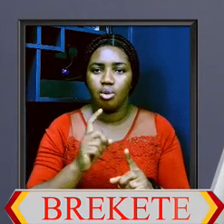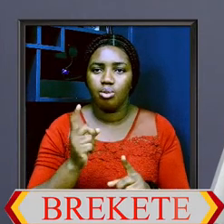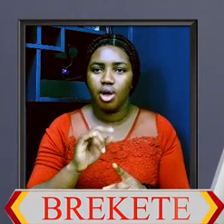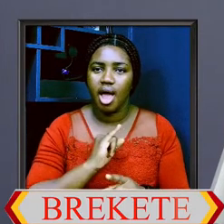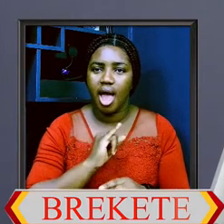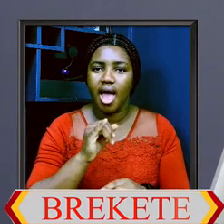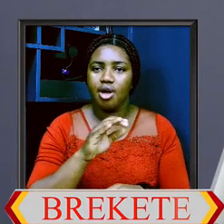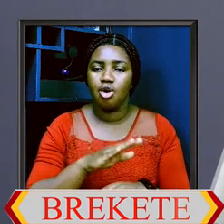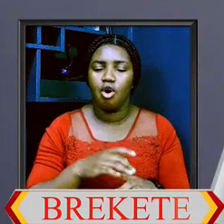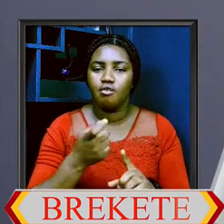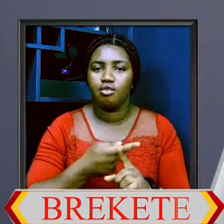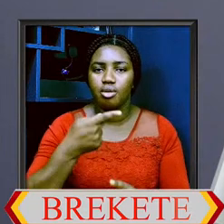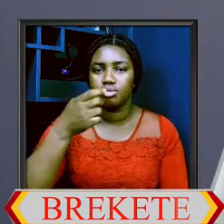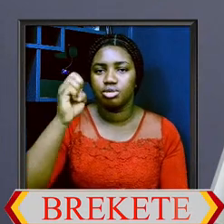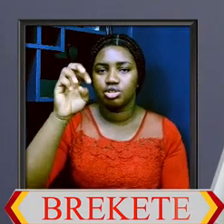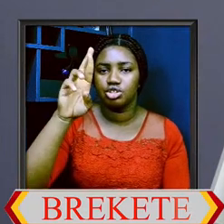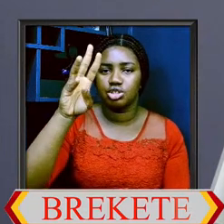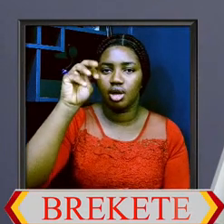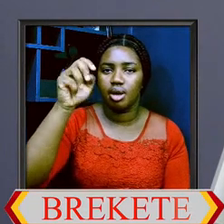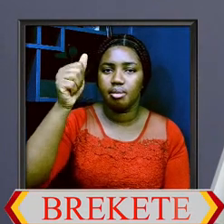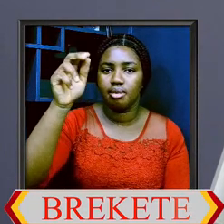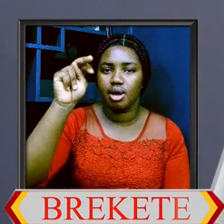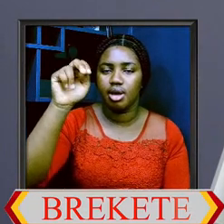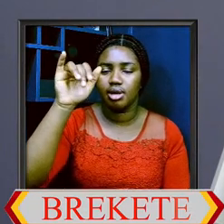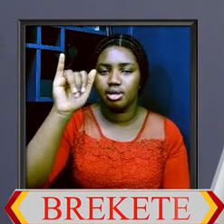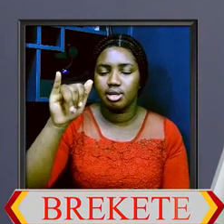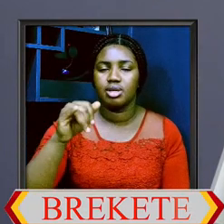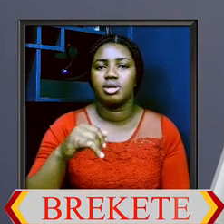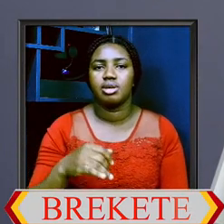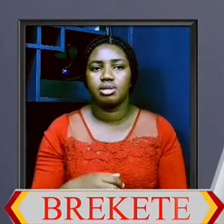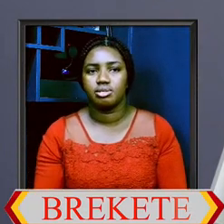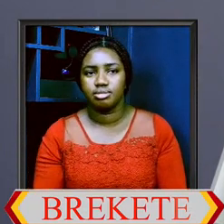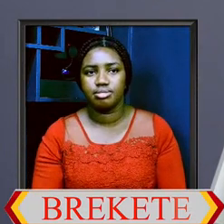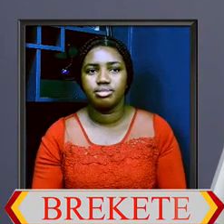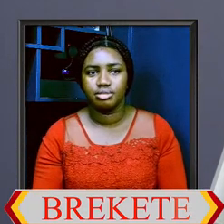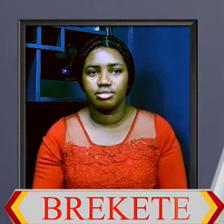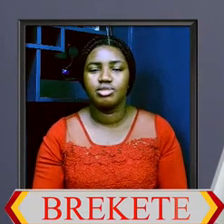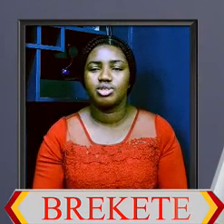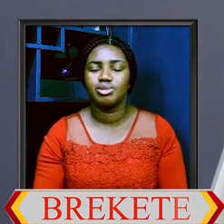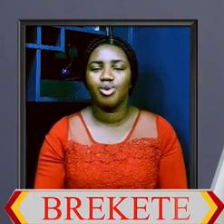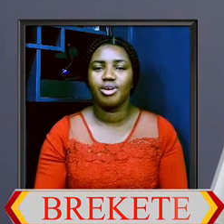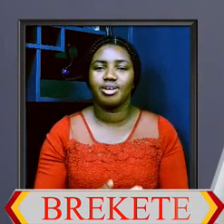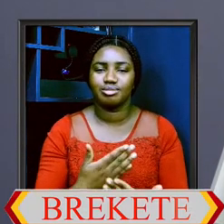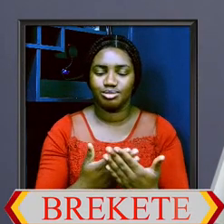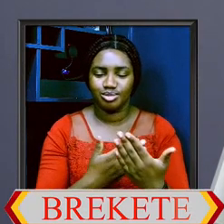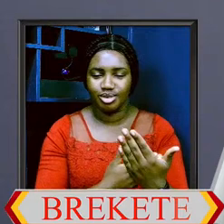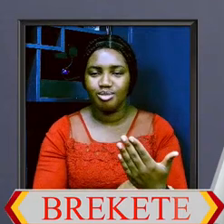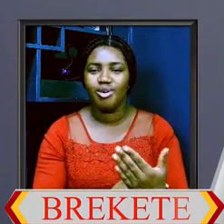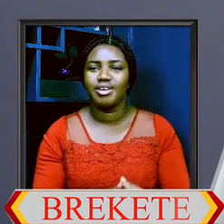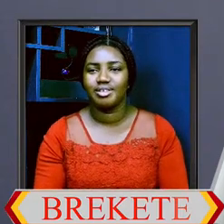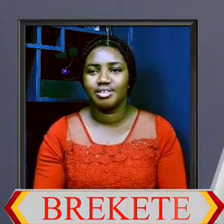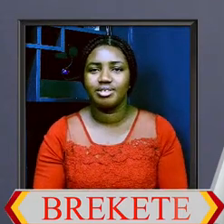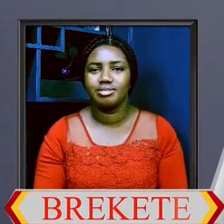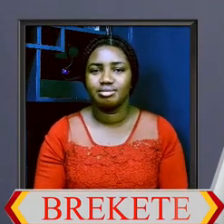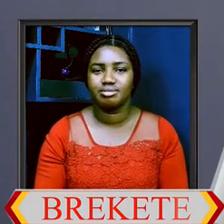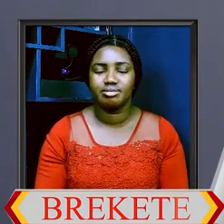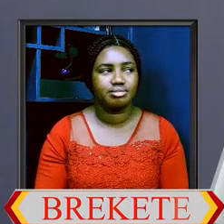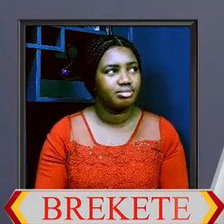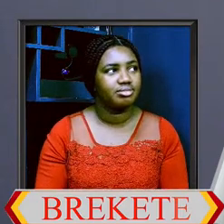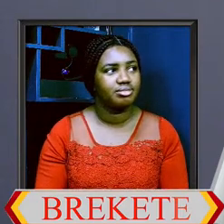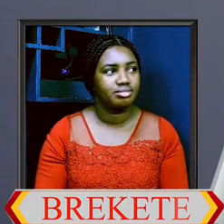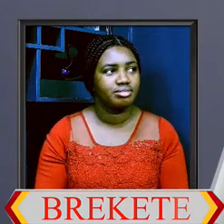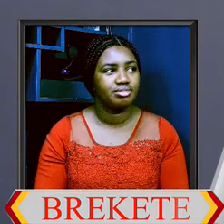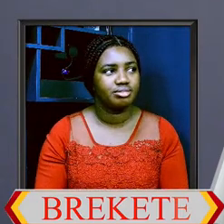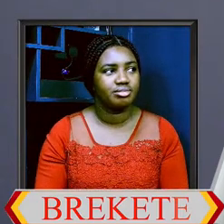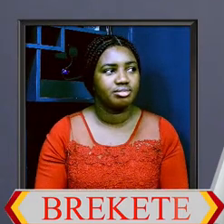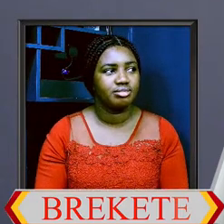from Germany FR City president okay good morgan good morg okay